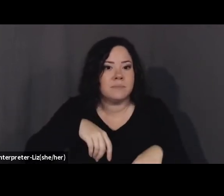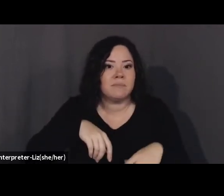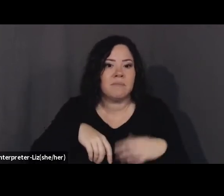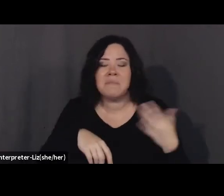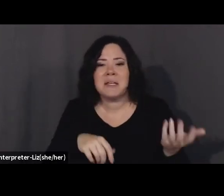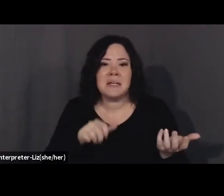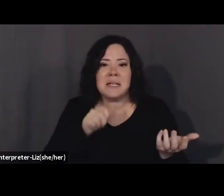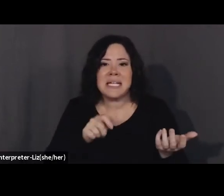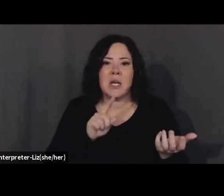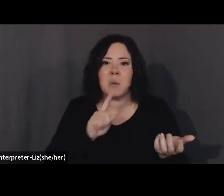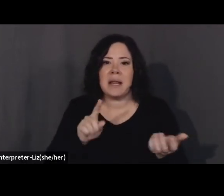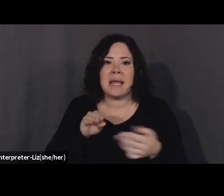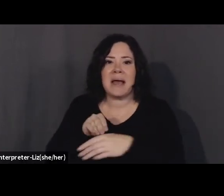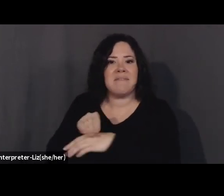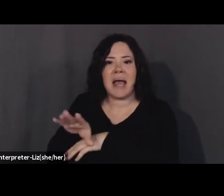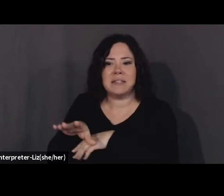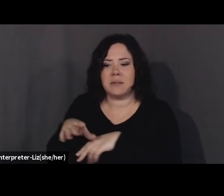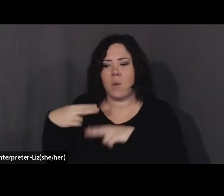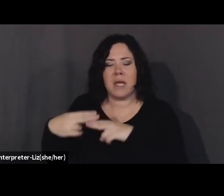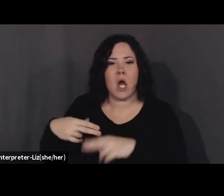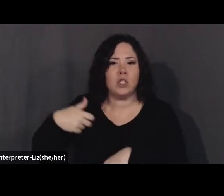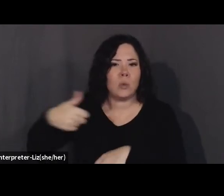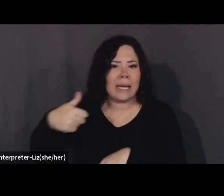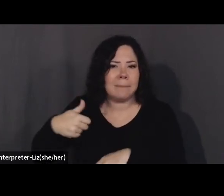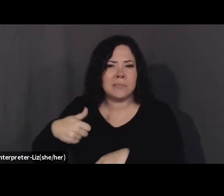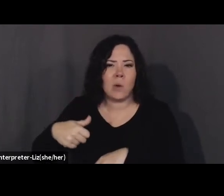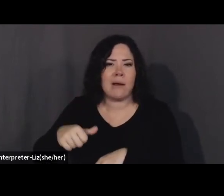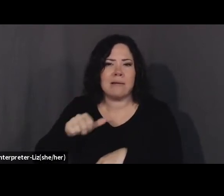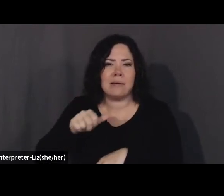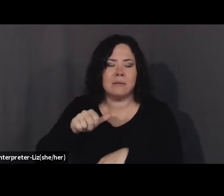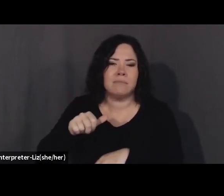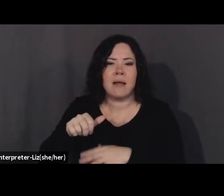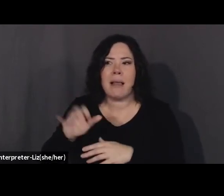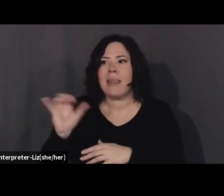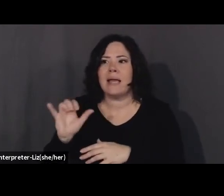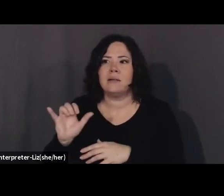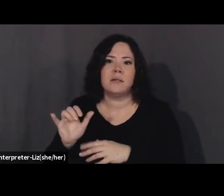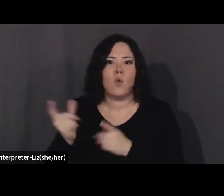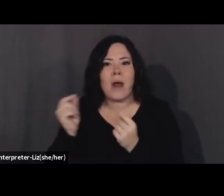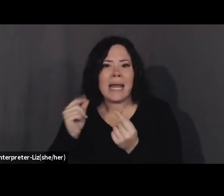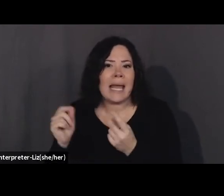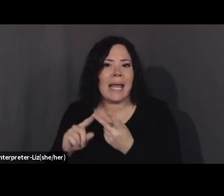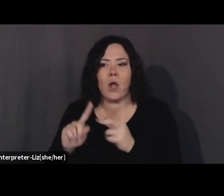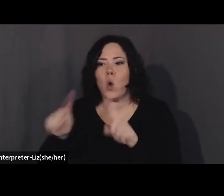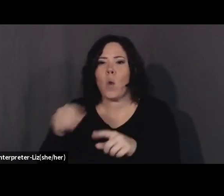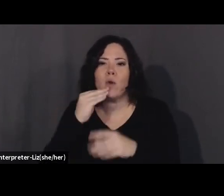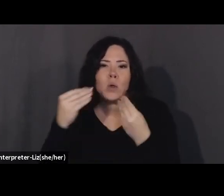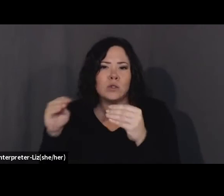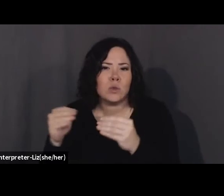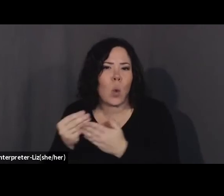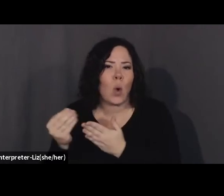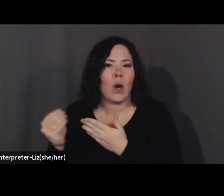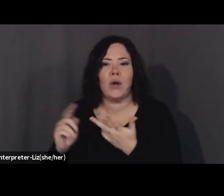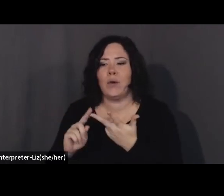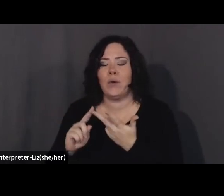difference on what we would call trips or non-discretionary activities. So things like running errands, going to the grocery store,